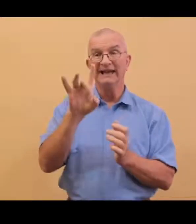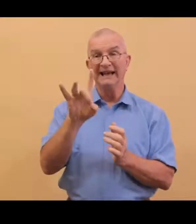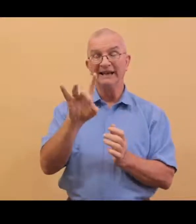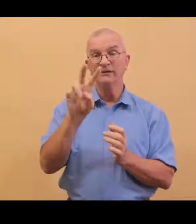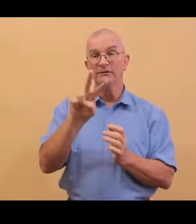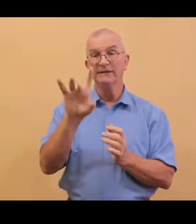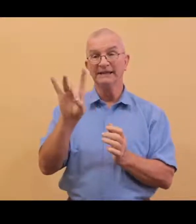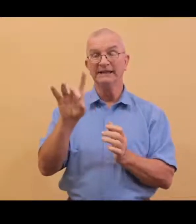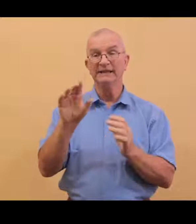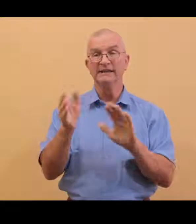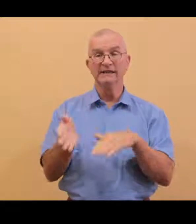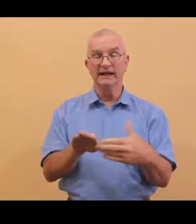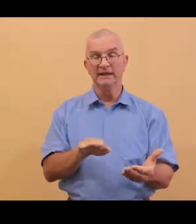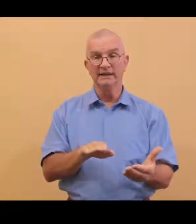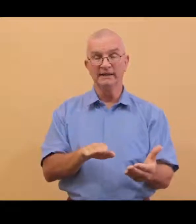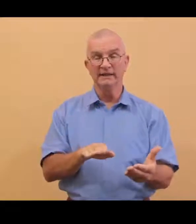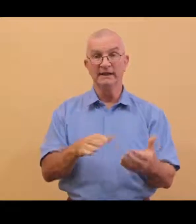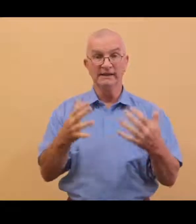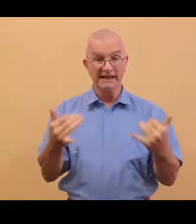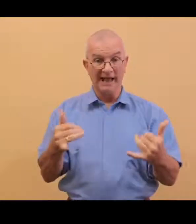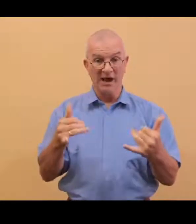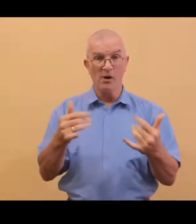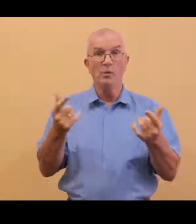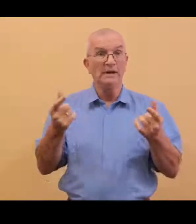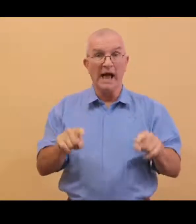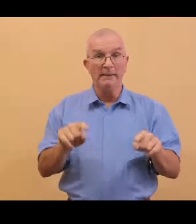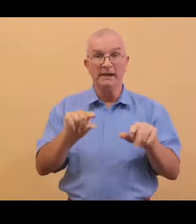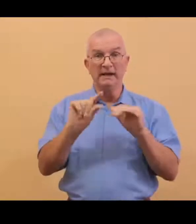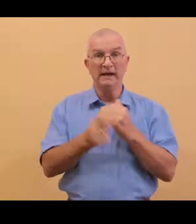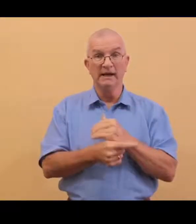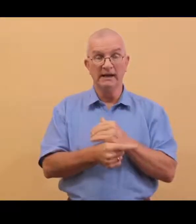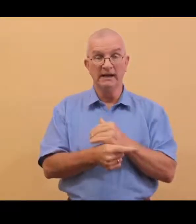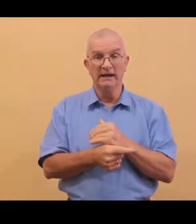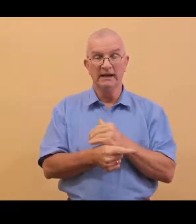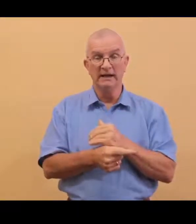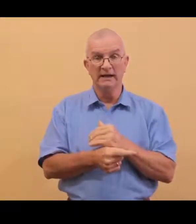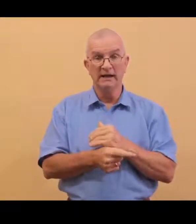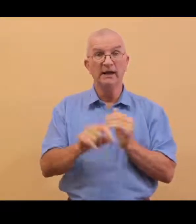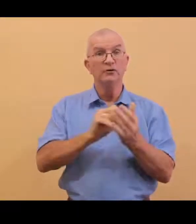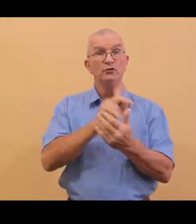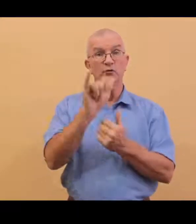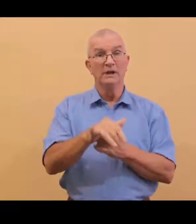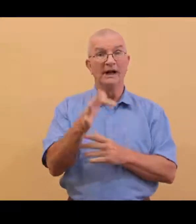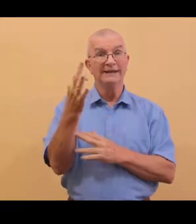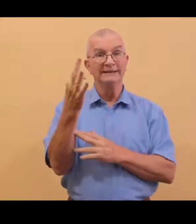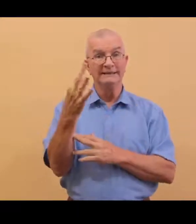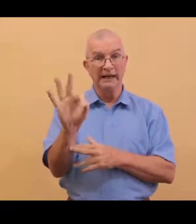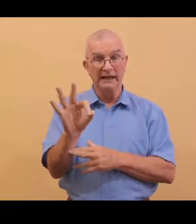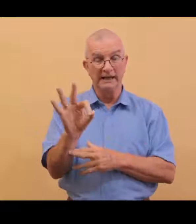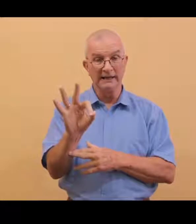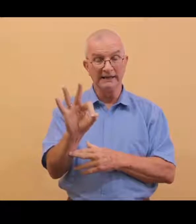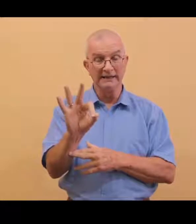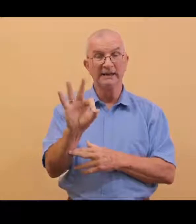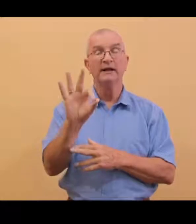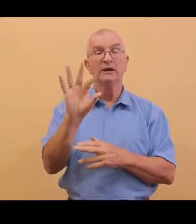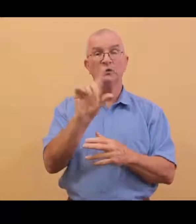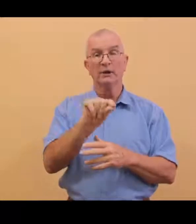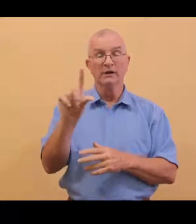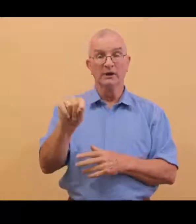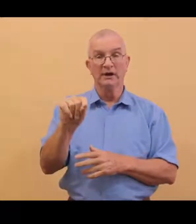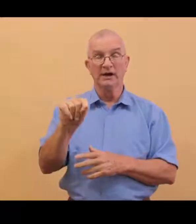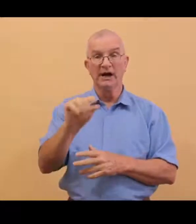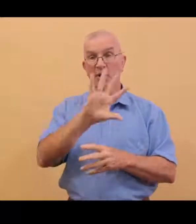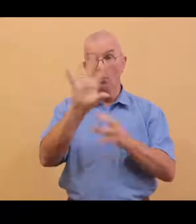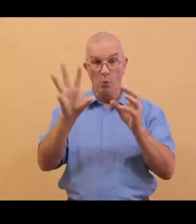268,828 deaths. I will now bring you the situation in Guyana. As of July 9th, 2020, the total number